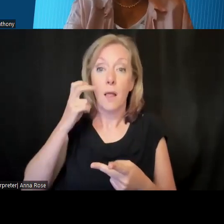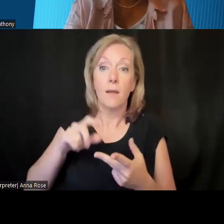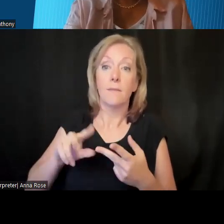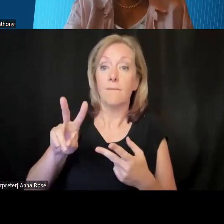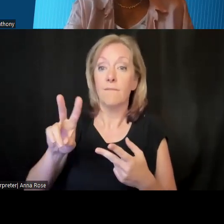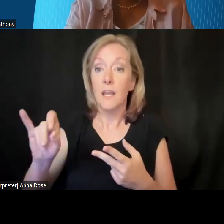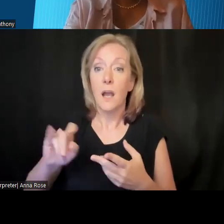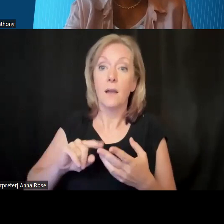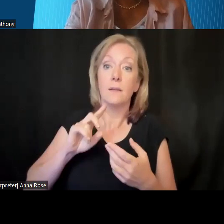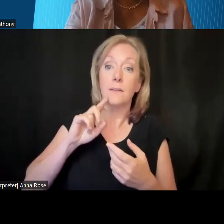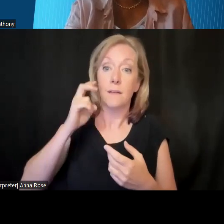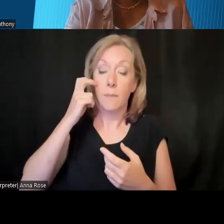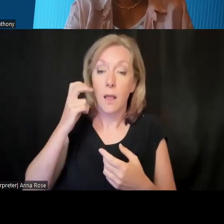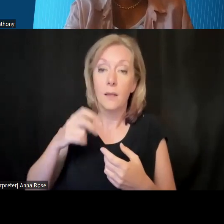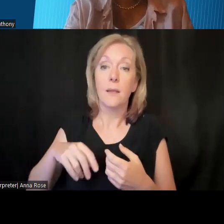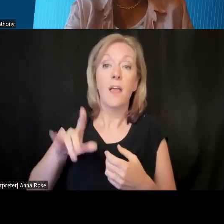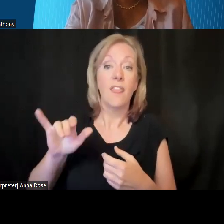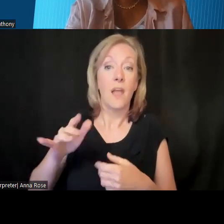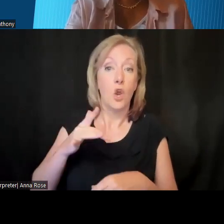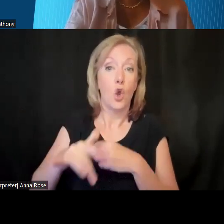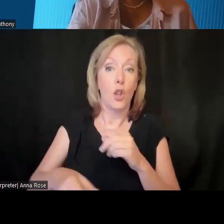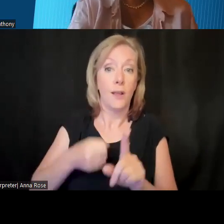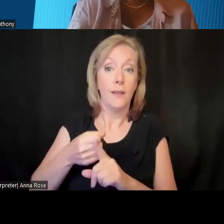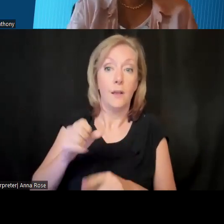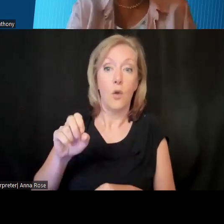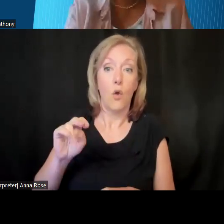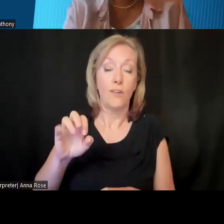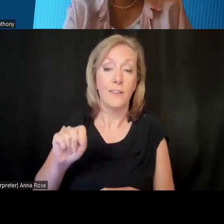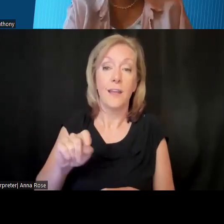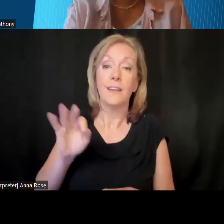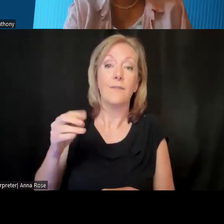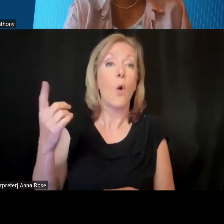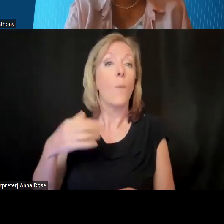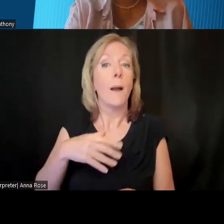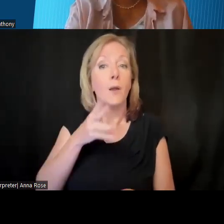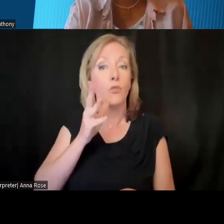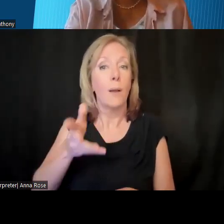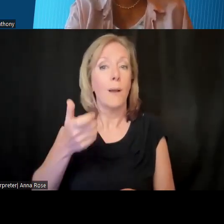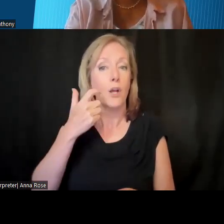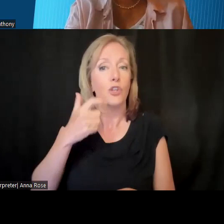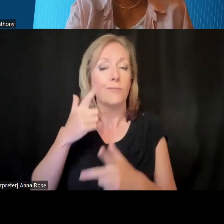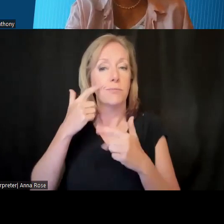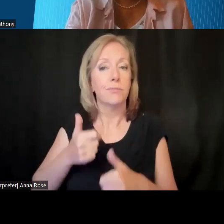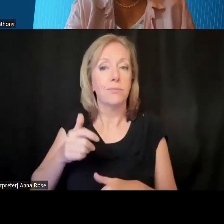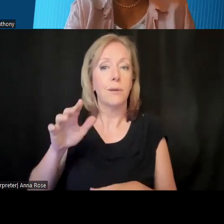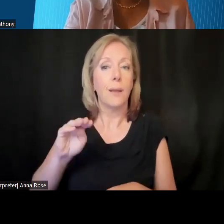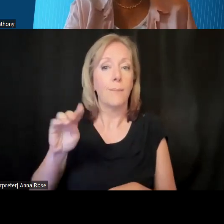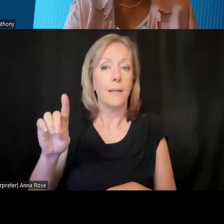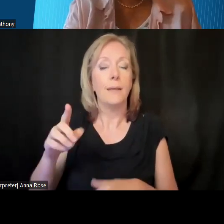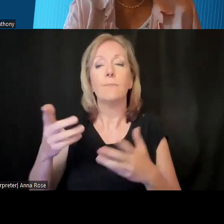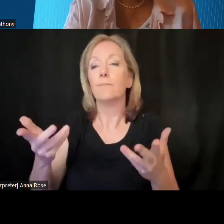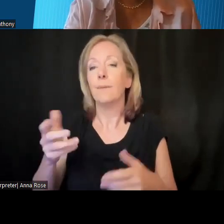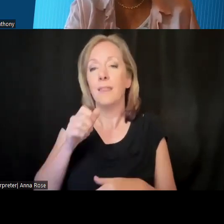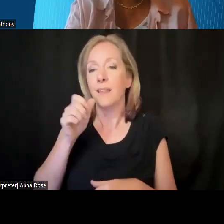blindness? And that early onset is important because if somebody says, well, my grandmother was just diagnosed with macular degeneration, that's